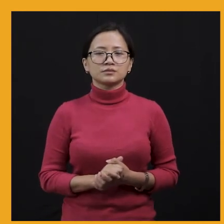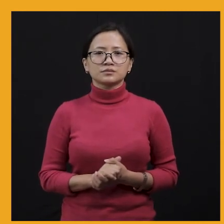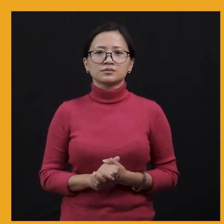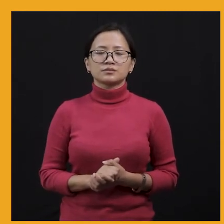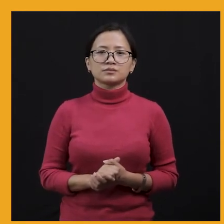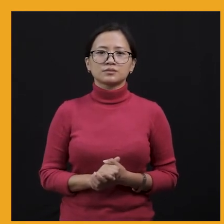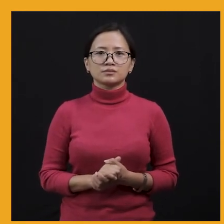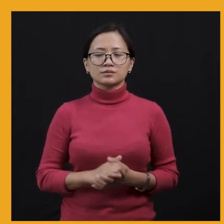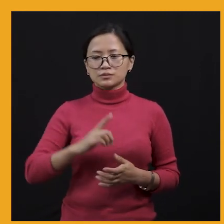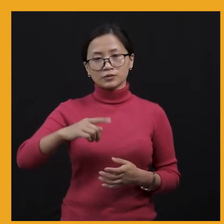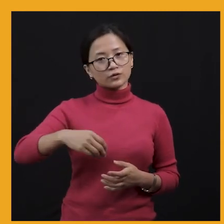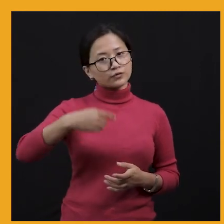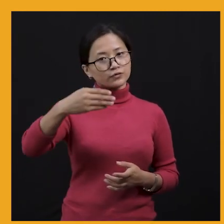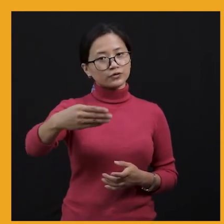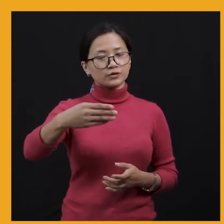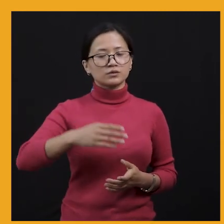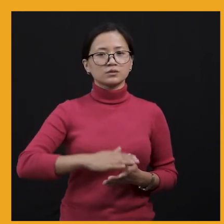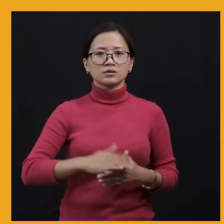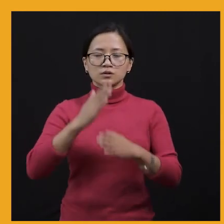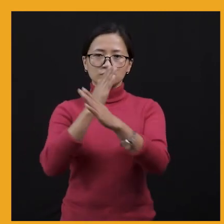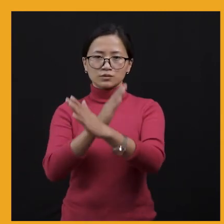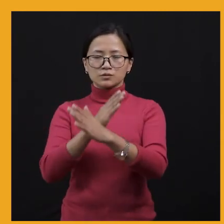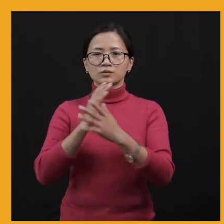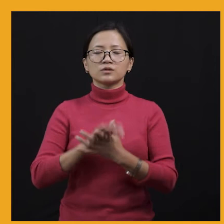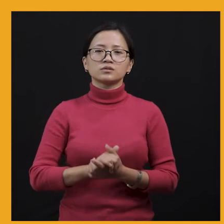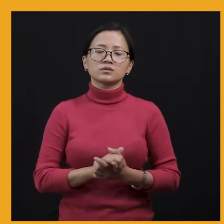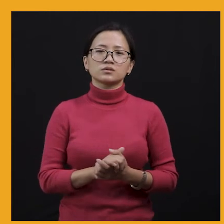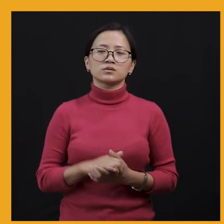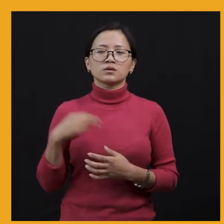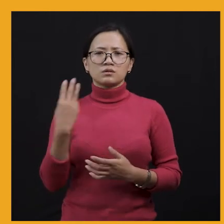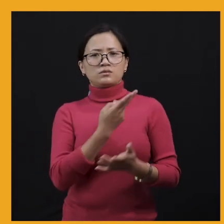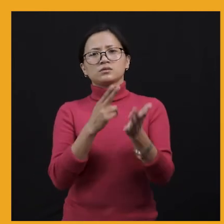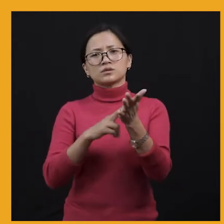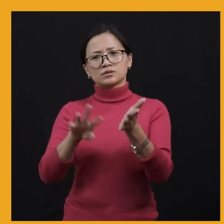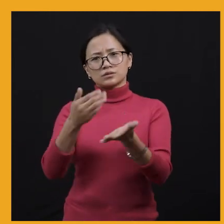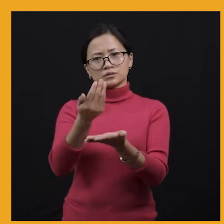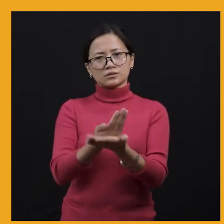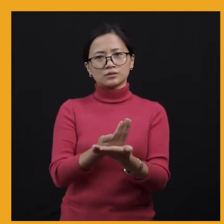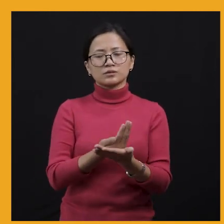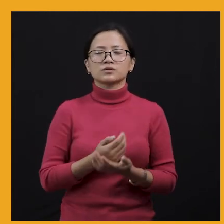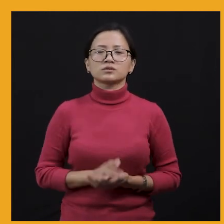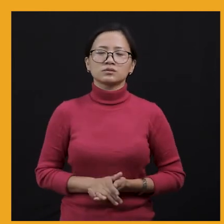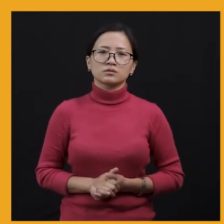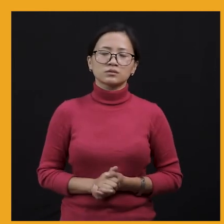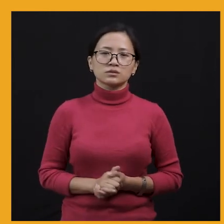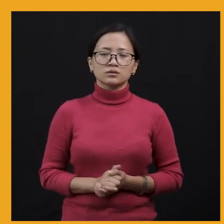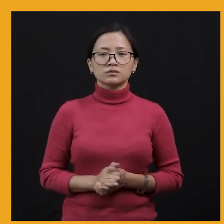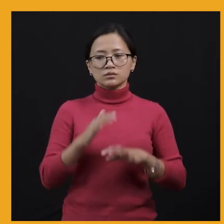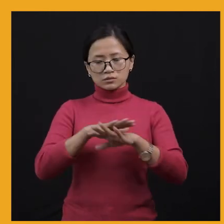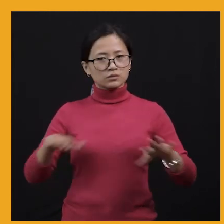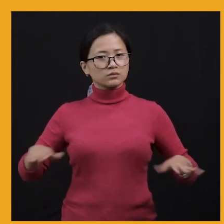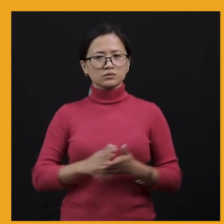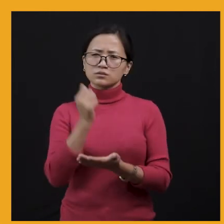We are taking a step further to protect our natural resources. Now, students,